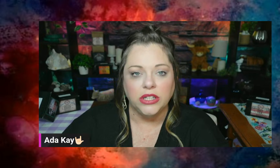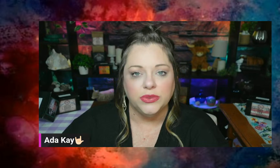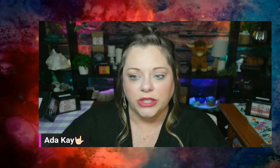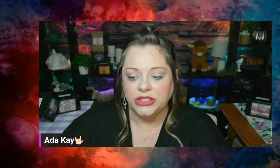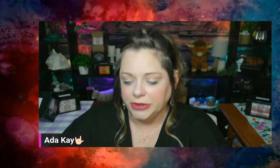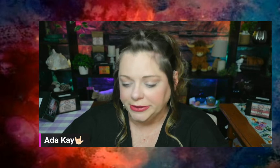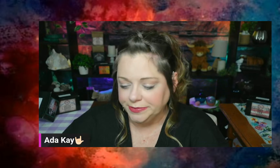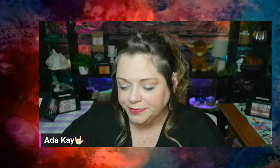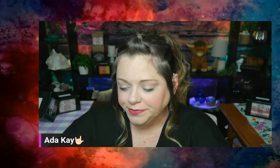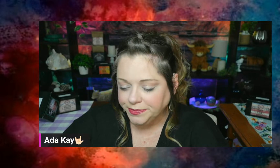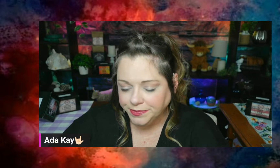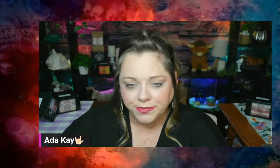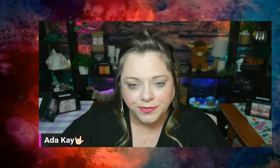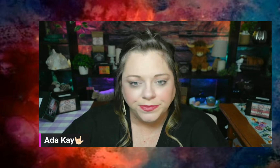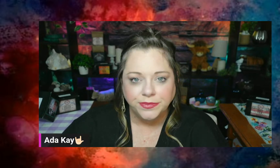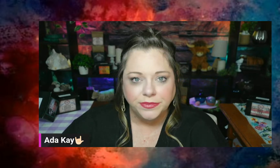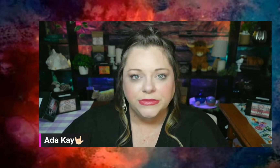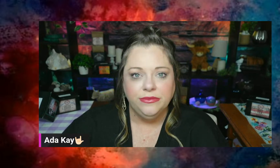God has blessed me.